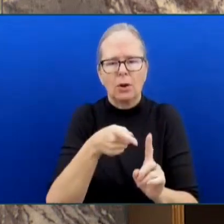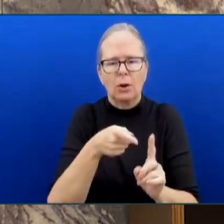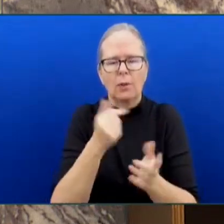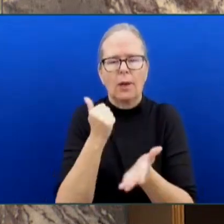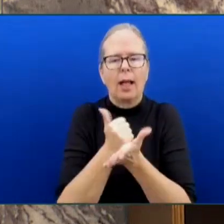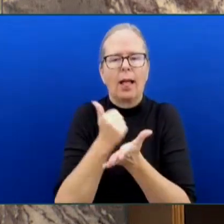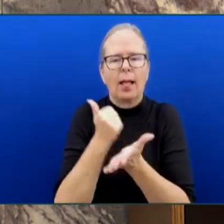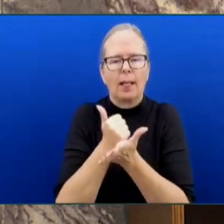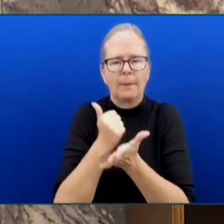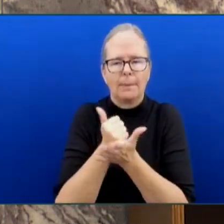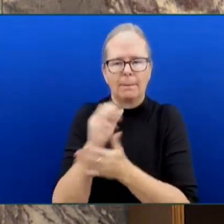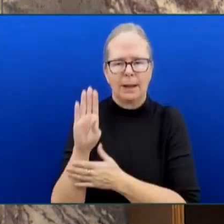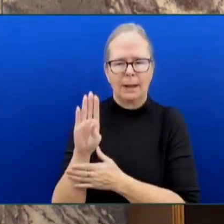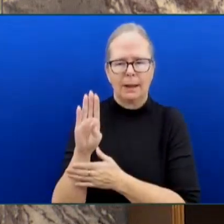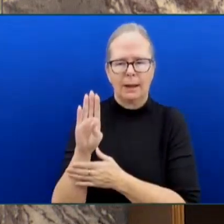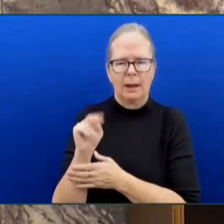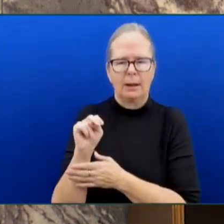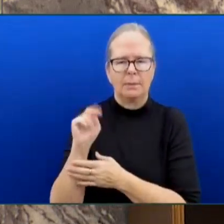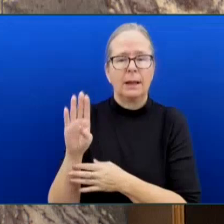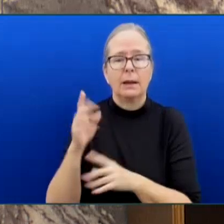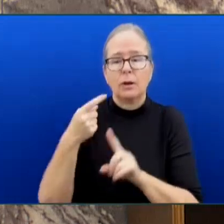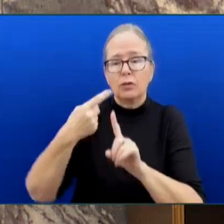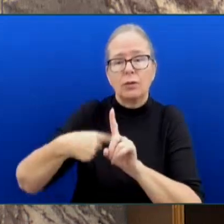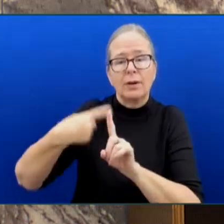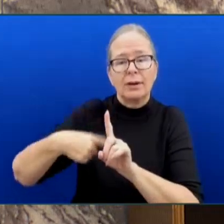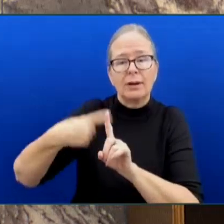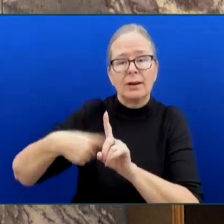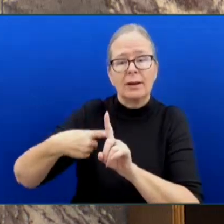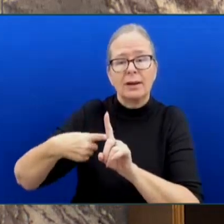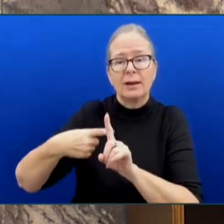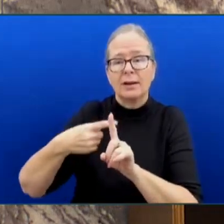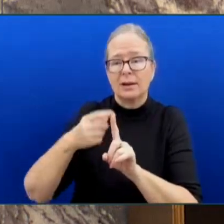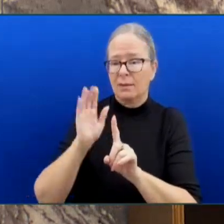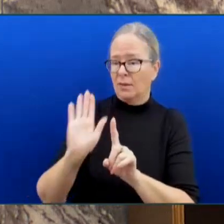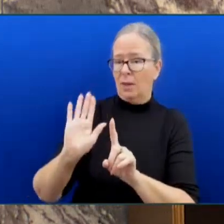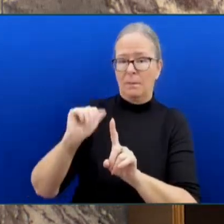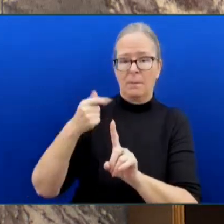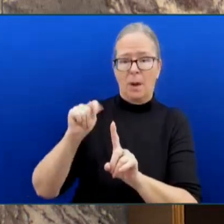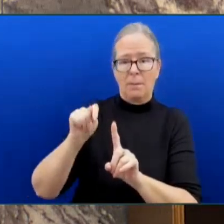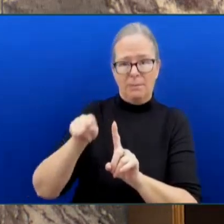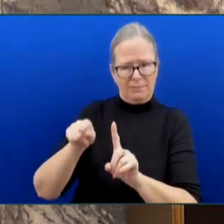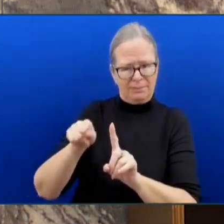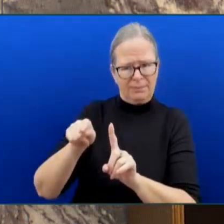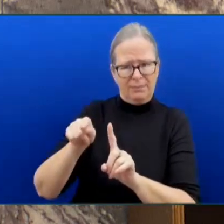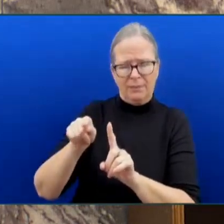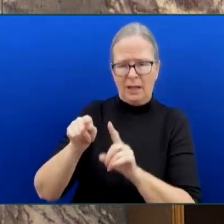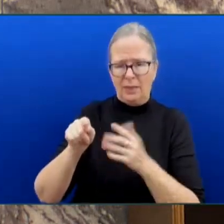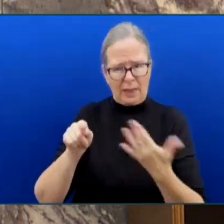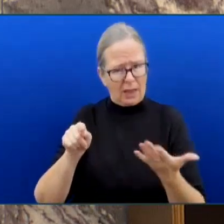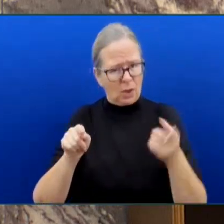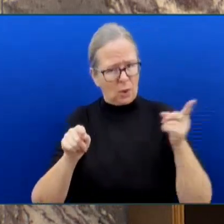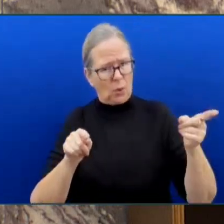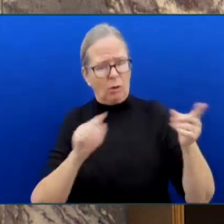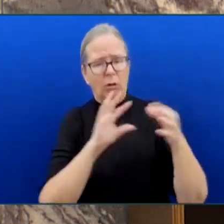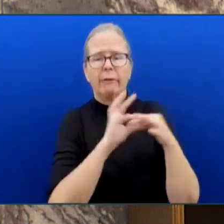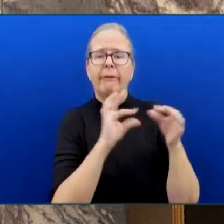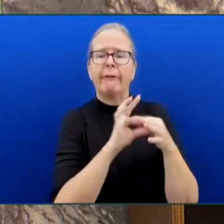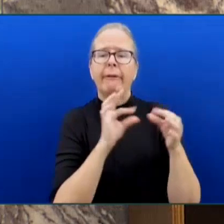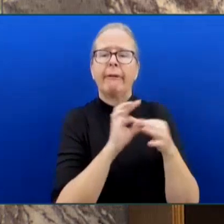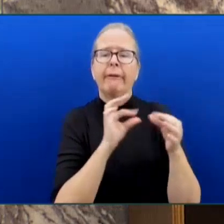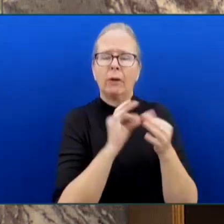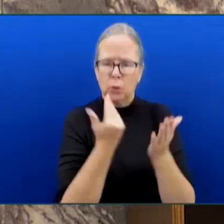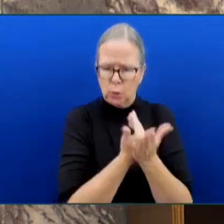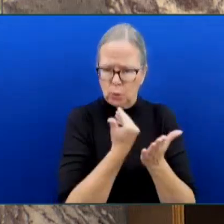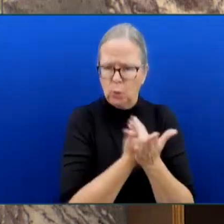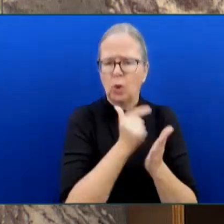the housing crisis to make a quick buck. So, Mr. Speaker, can the Premier please tell us how much he personally